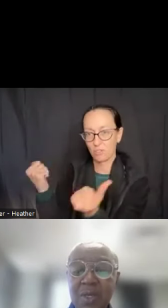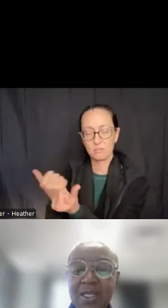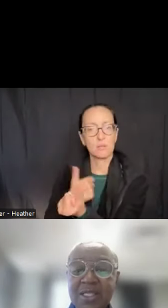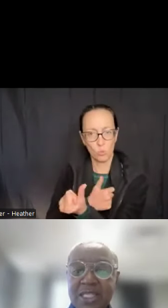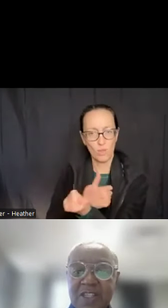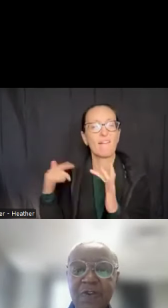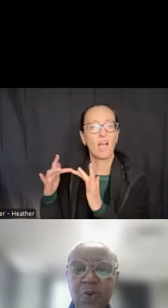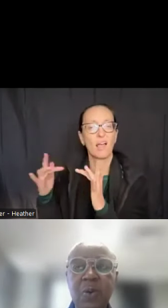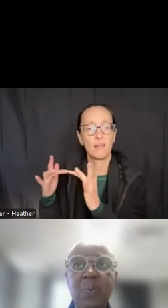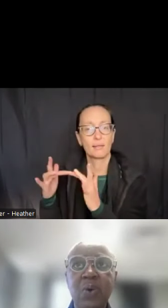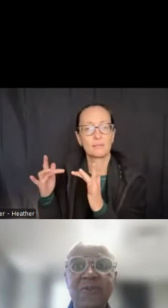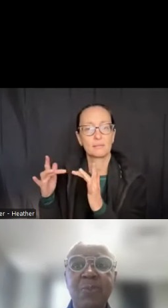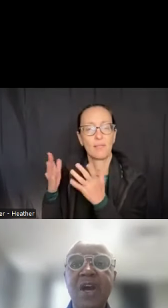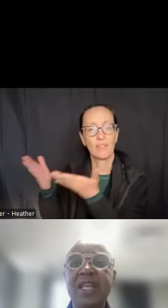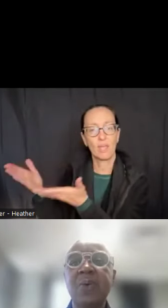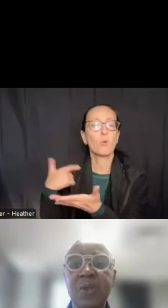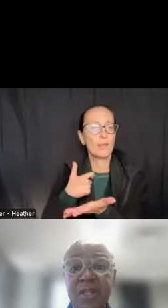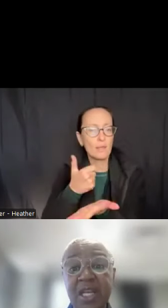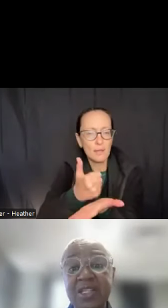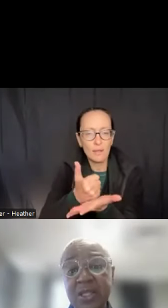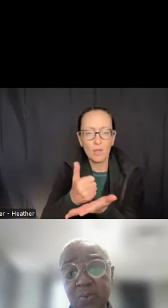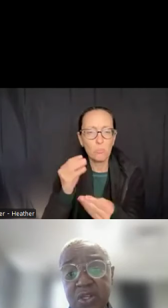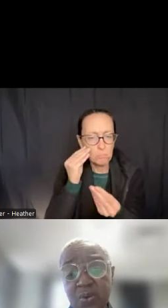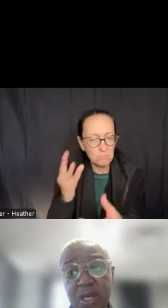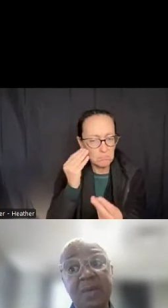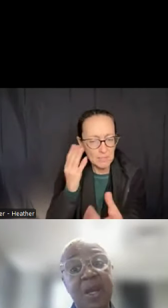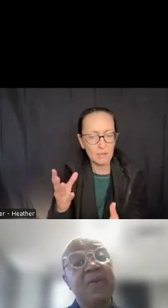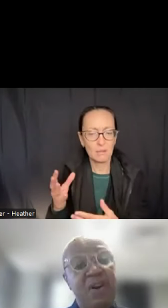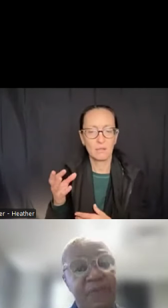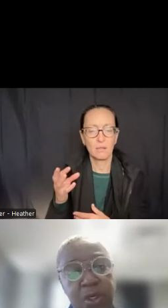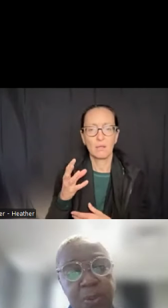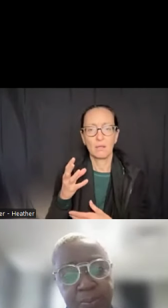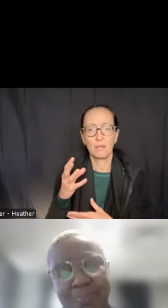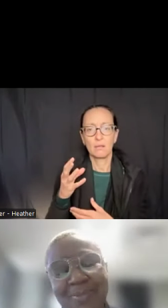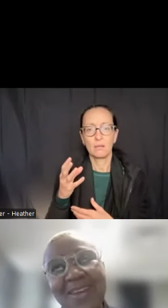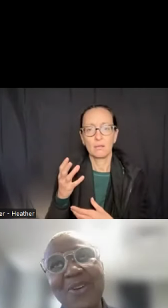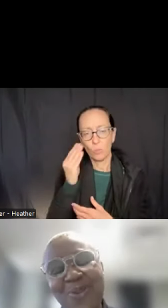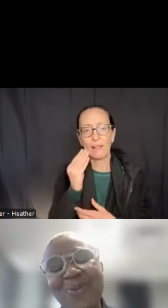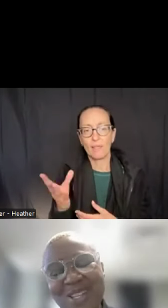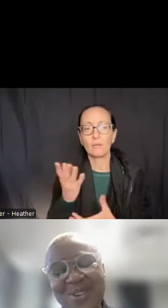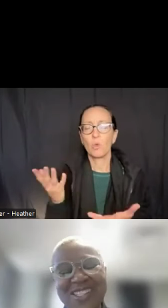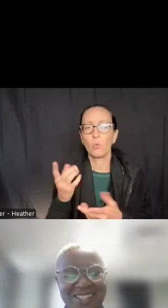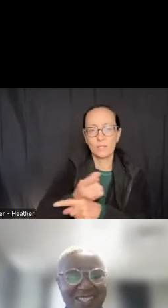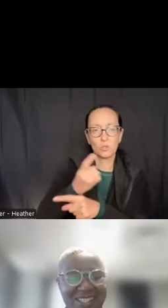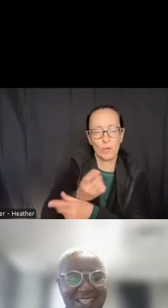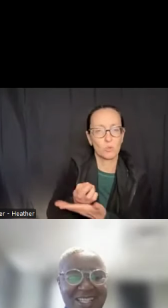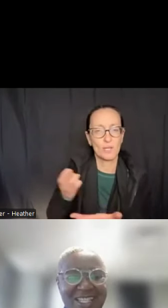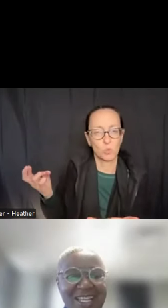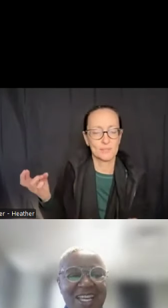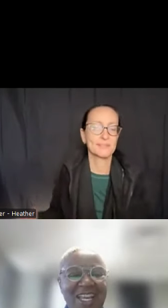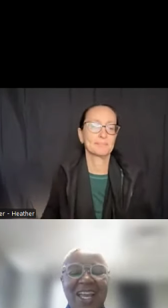to assist folk with providing them with the knowledge and the resource of the correct resources, I should